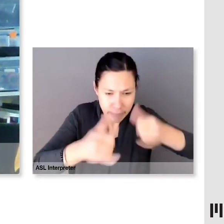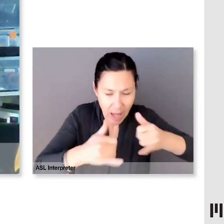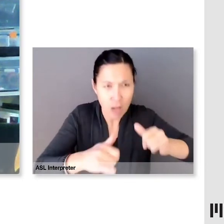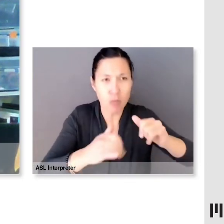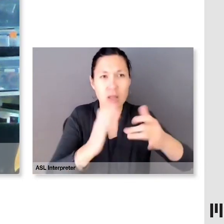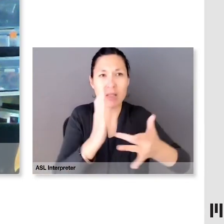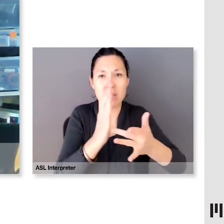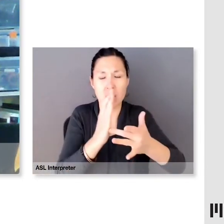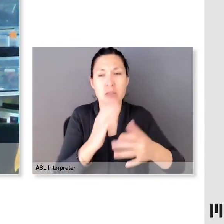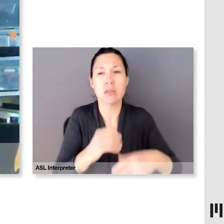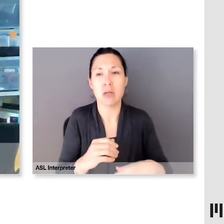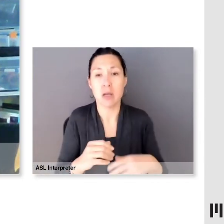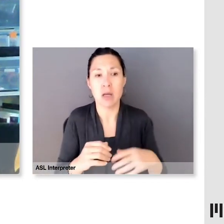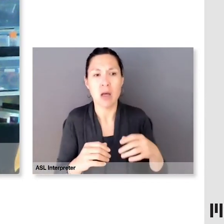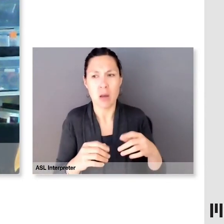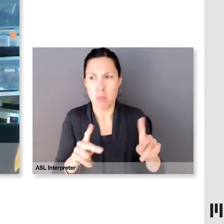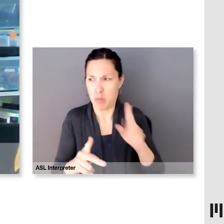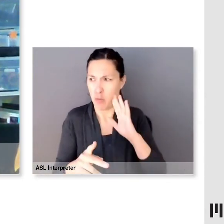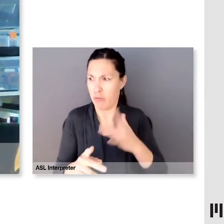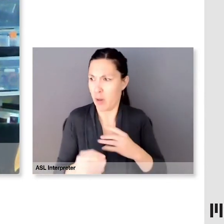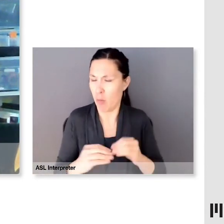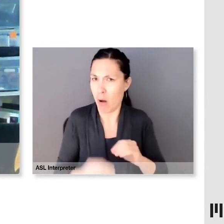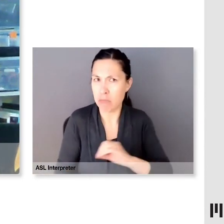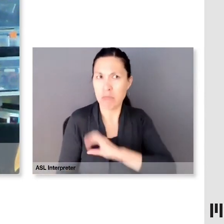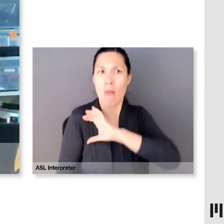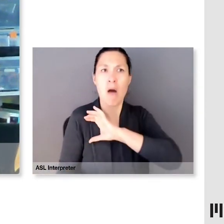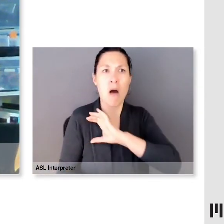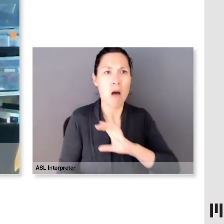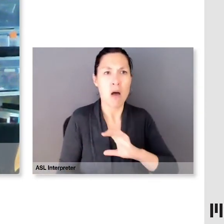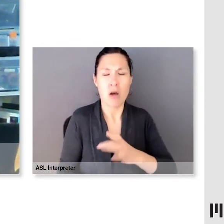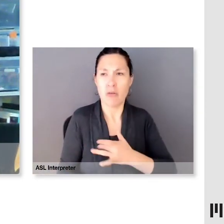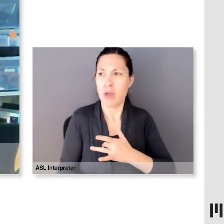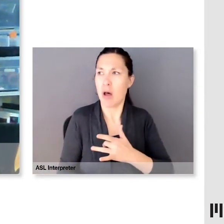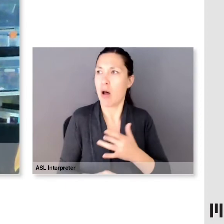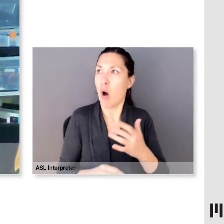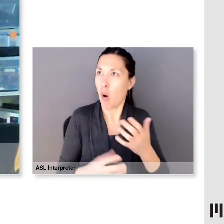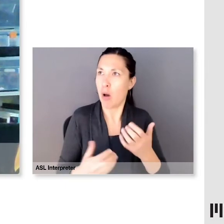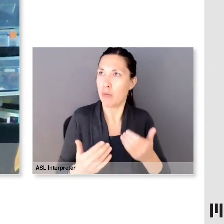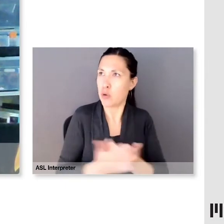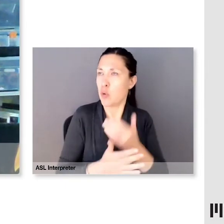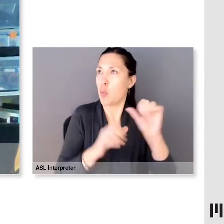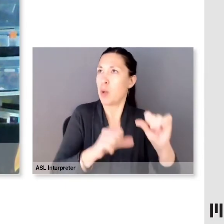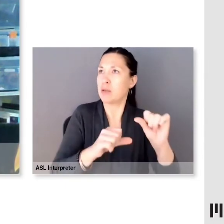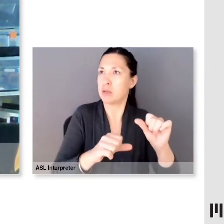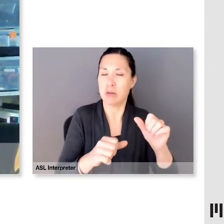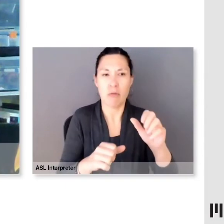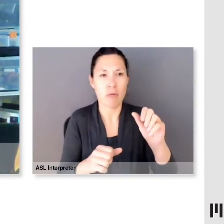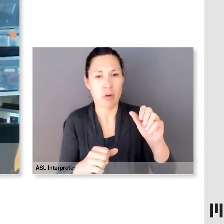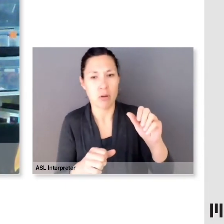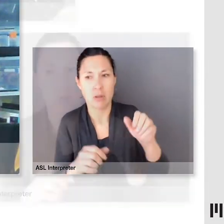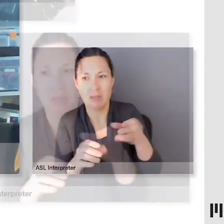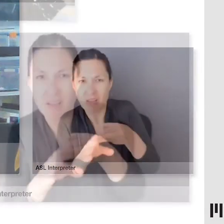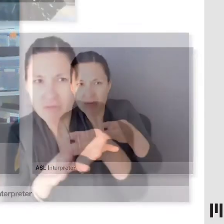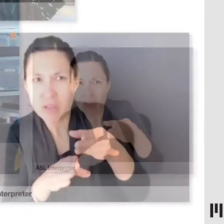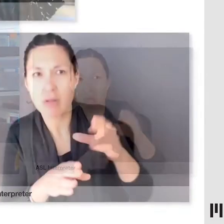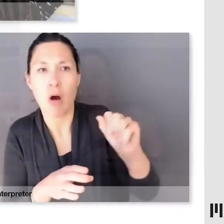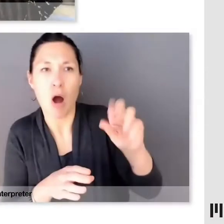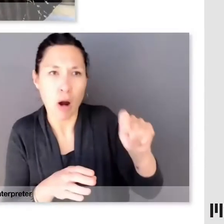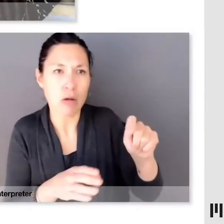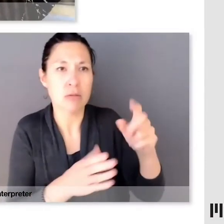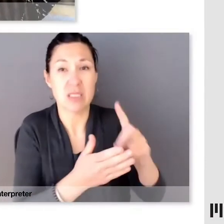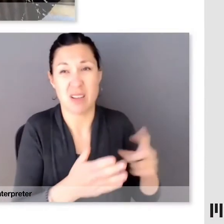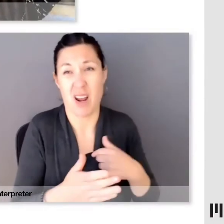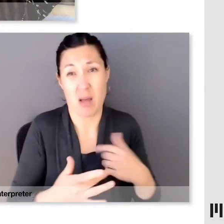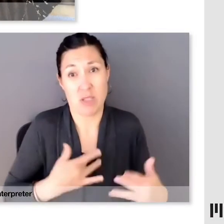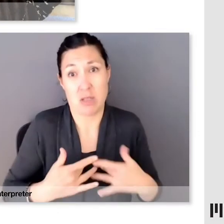empower and open up new possibilities for the world of art and design. So I'm extremely excited about that possibility.